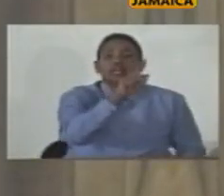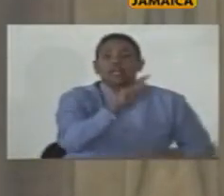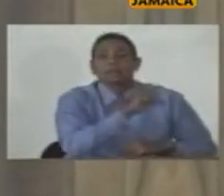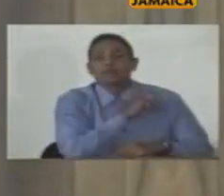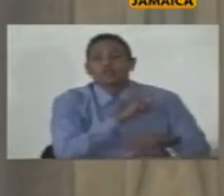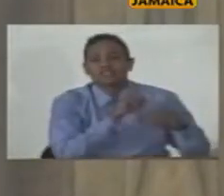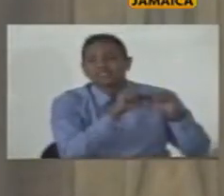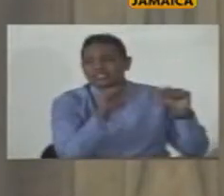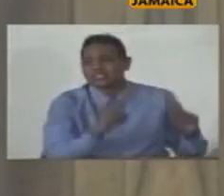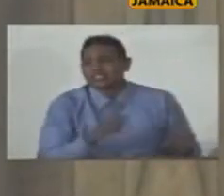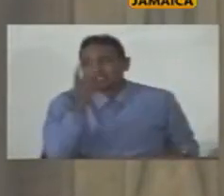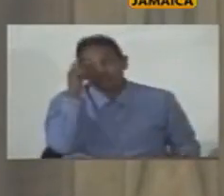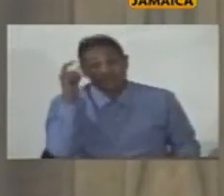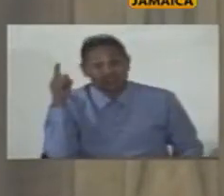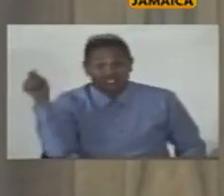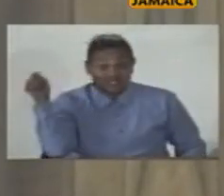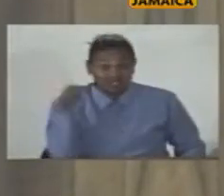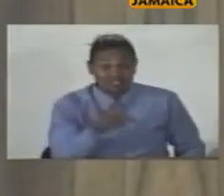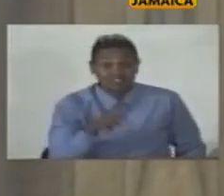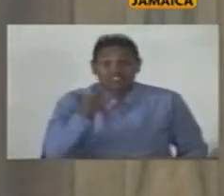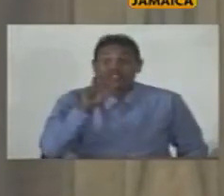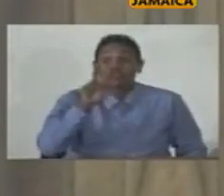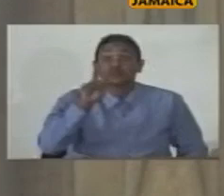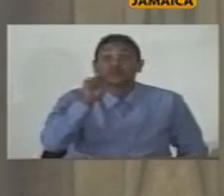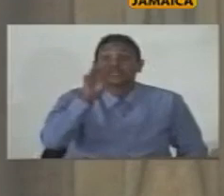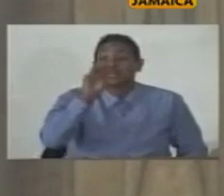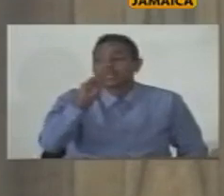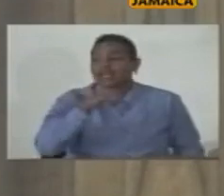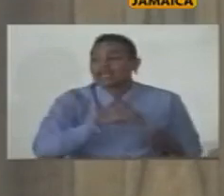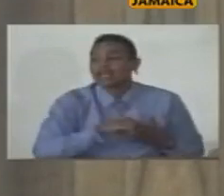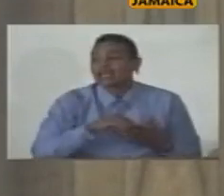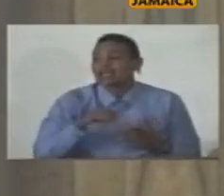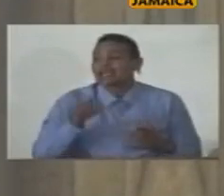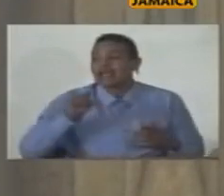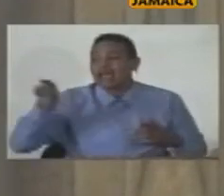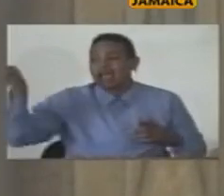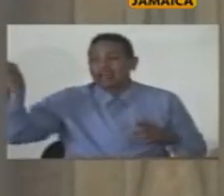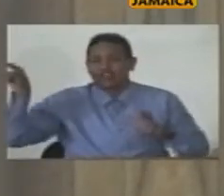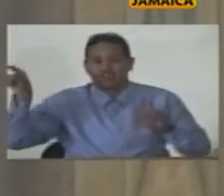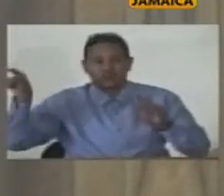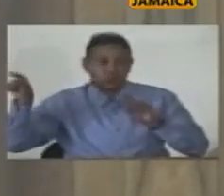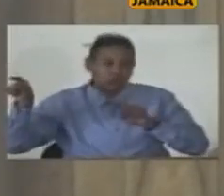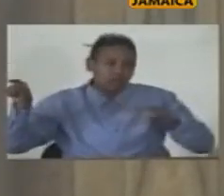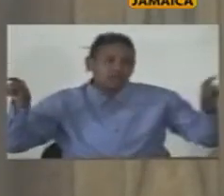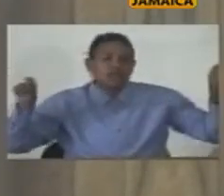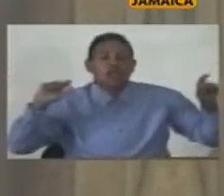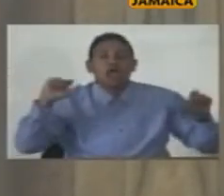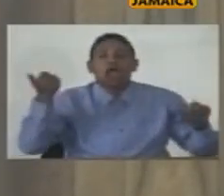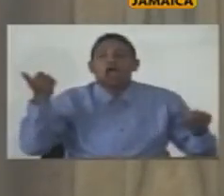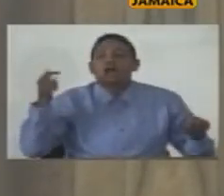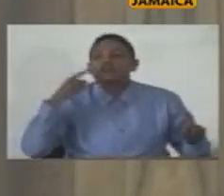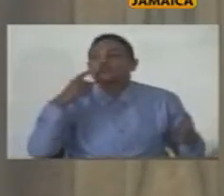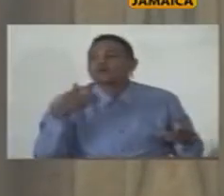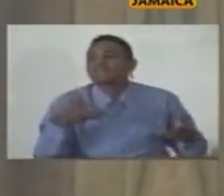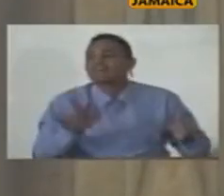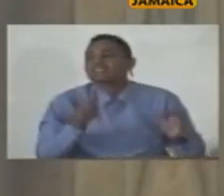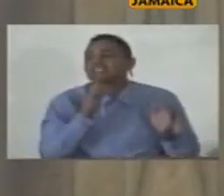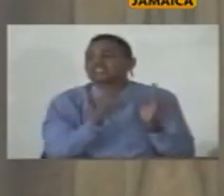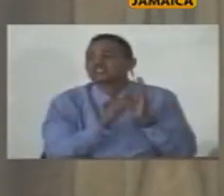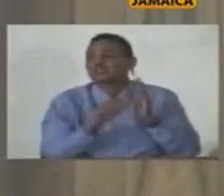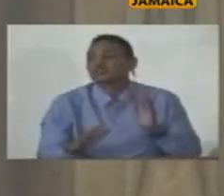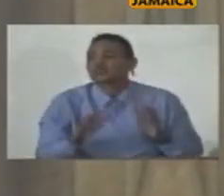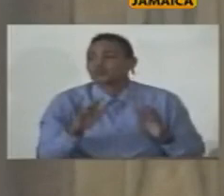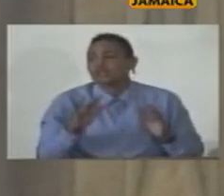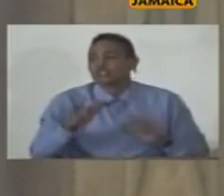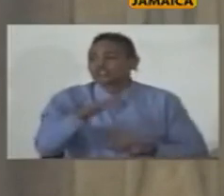because the closest one is 32 kilometers in either direction, and the other at Case to facilitate the students and the